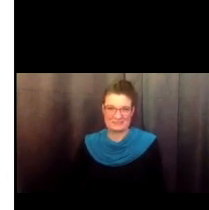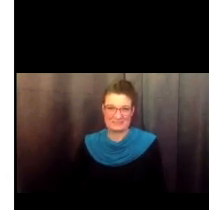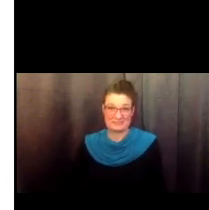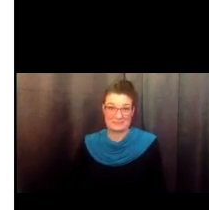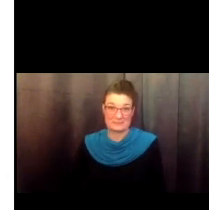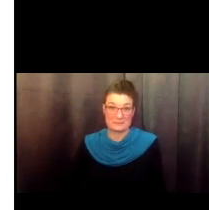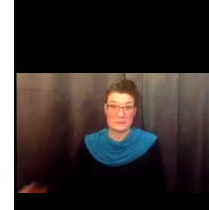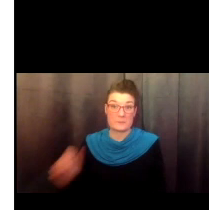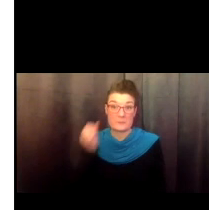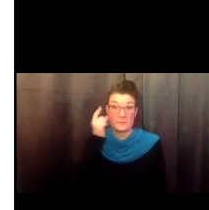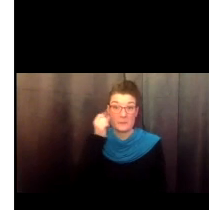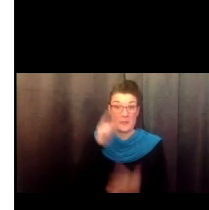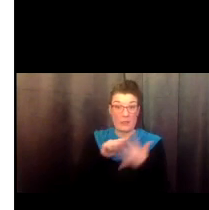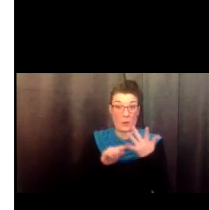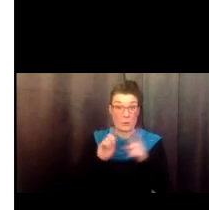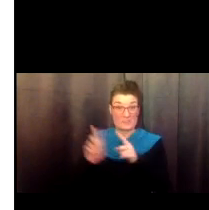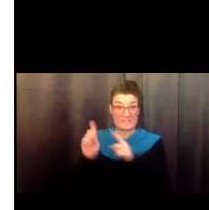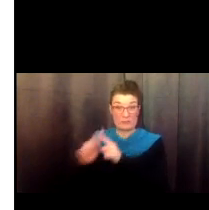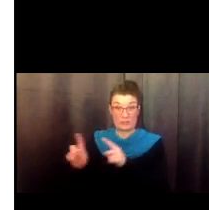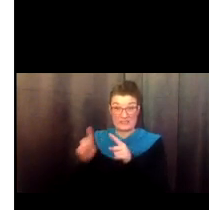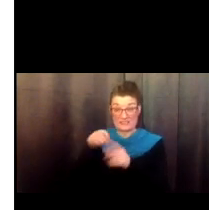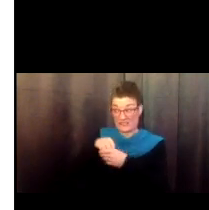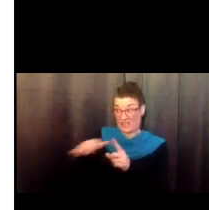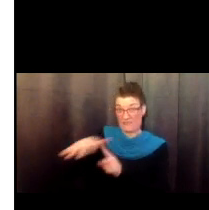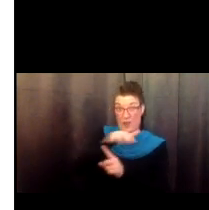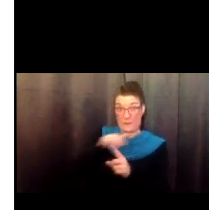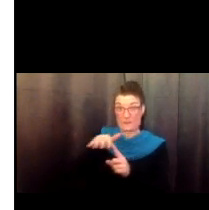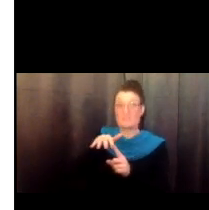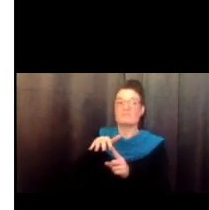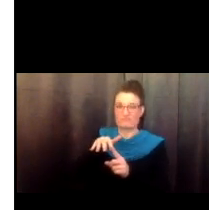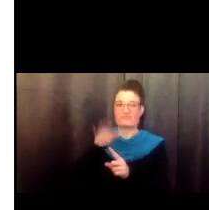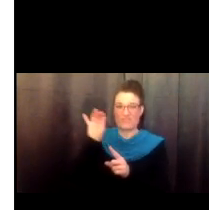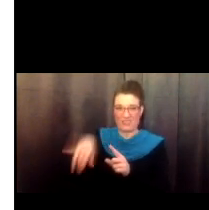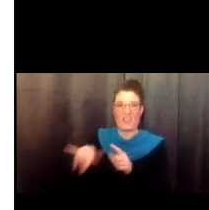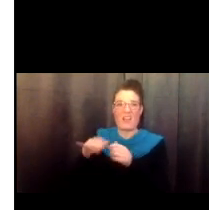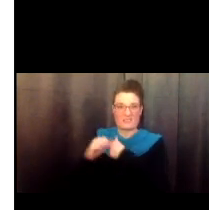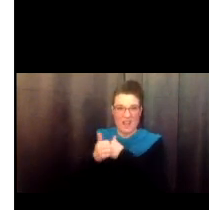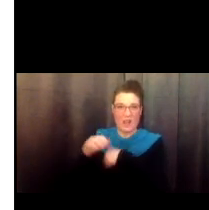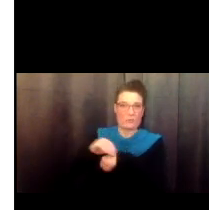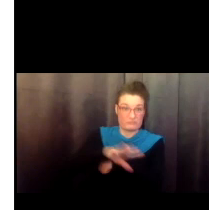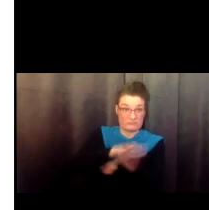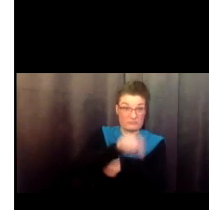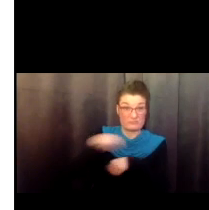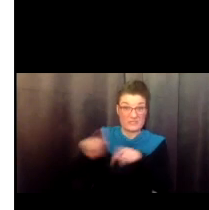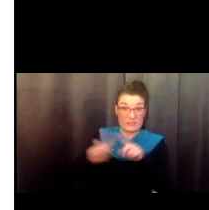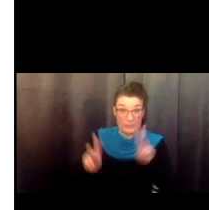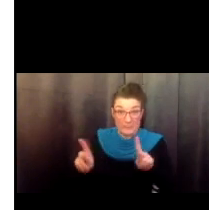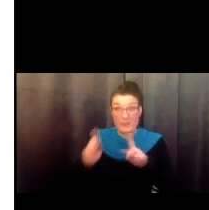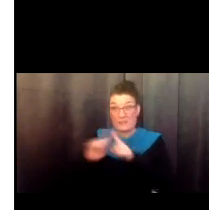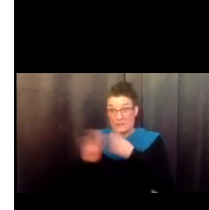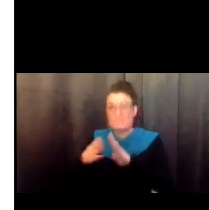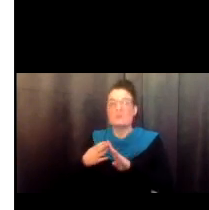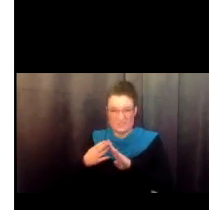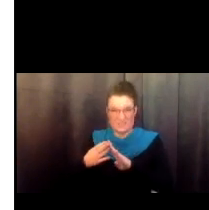Those same differences in the environment are what really make different people in different communities more vulnerable to the